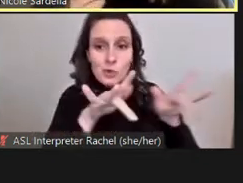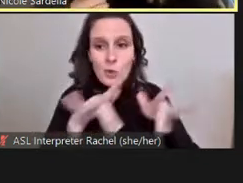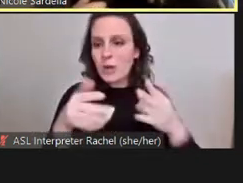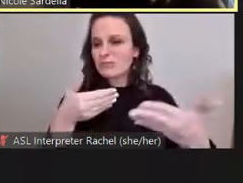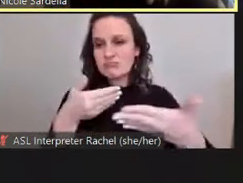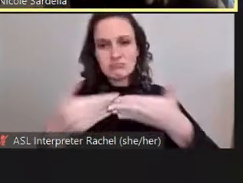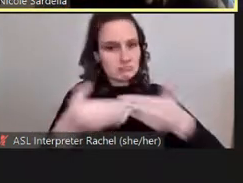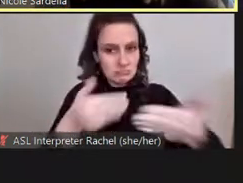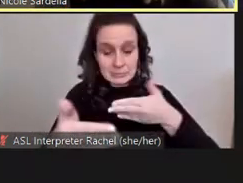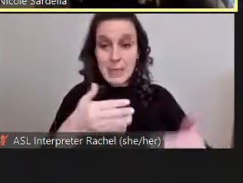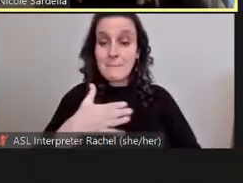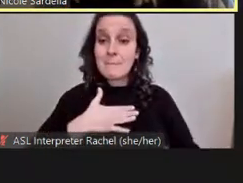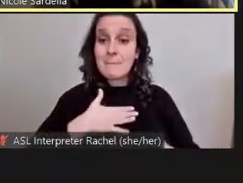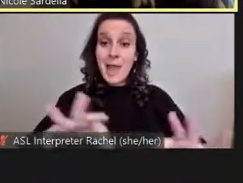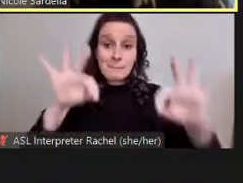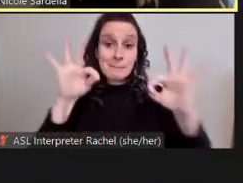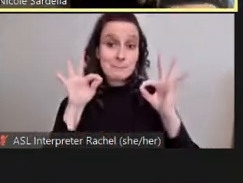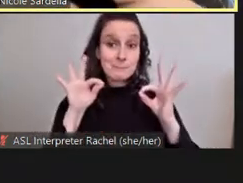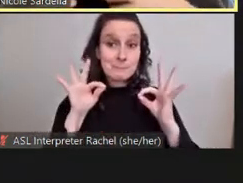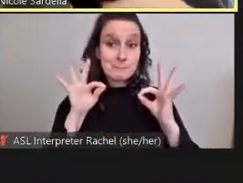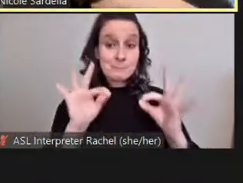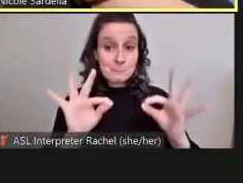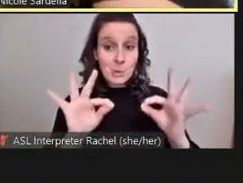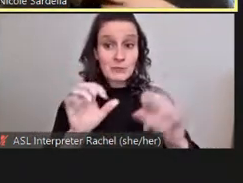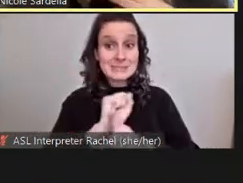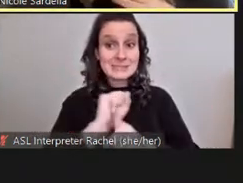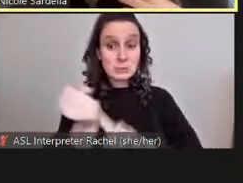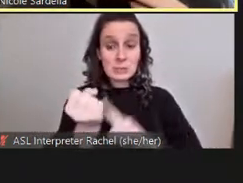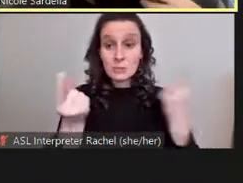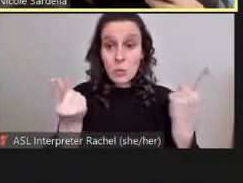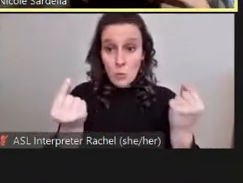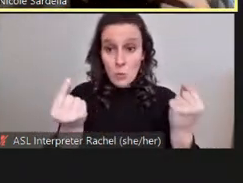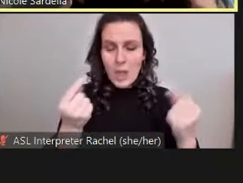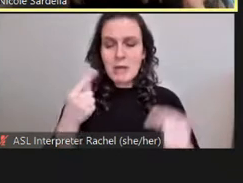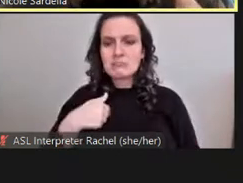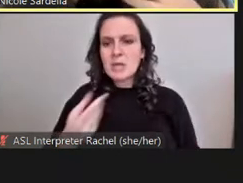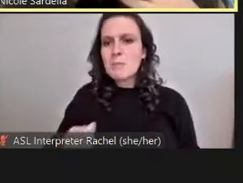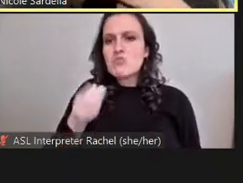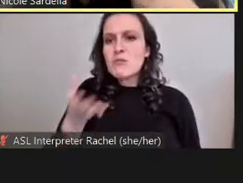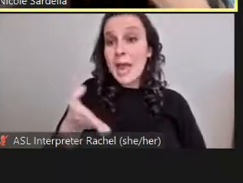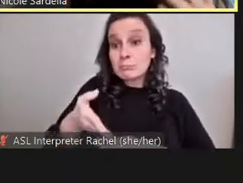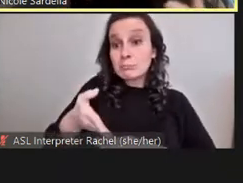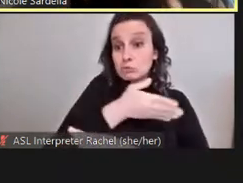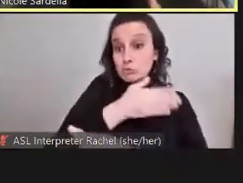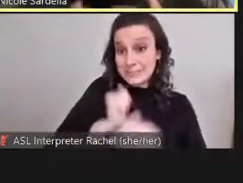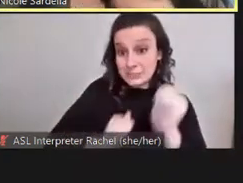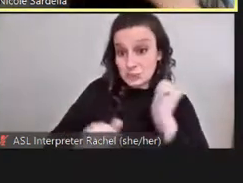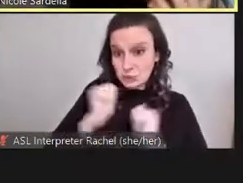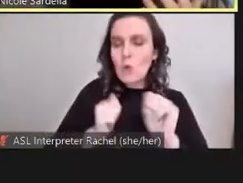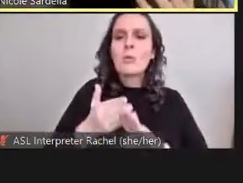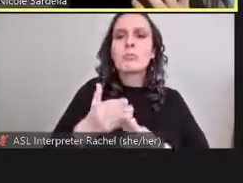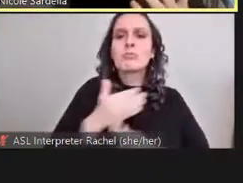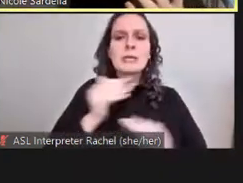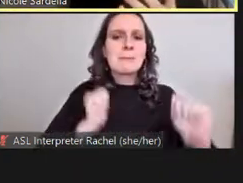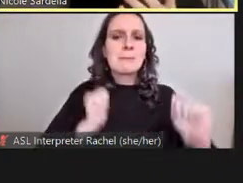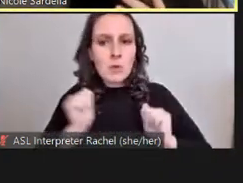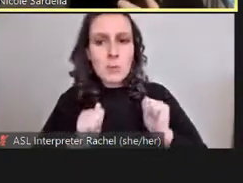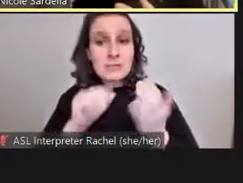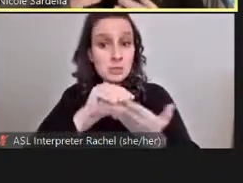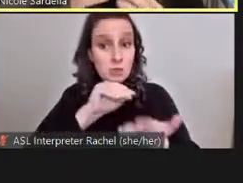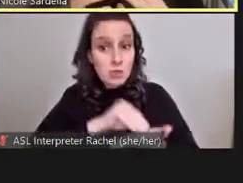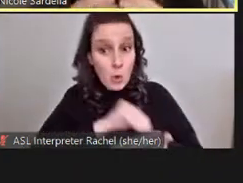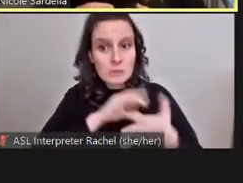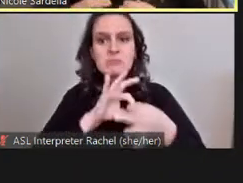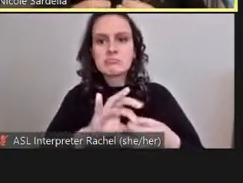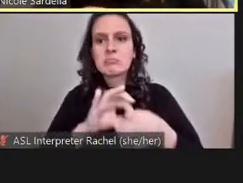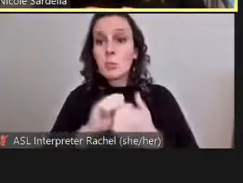my ideal situation is to be able to provide pre-show notes or pre-performance notes, notes on audio